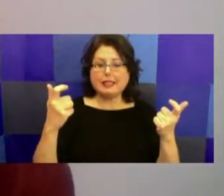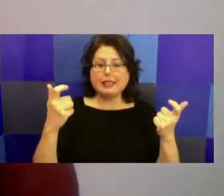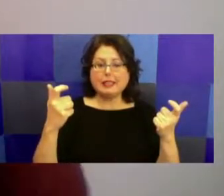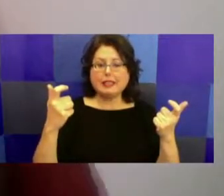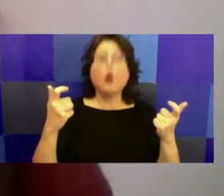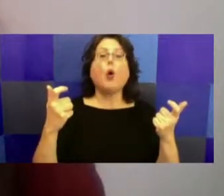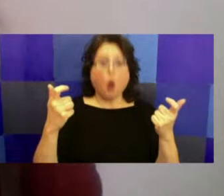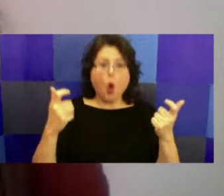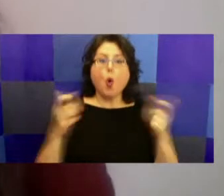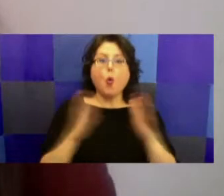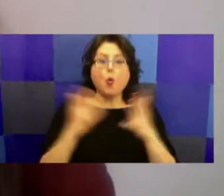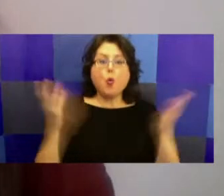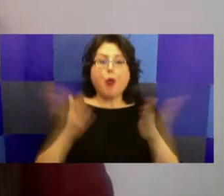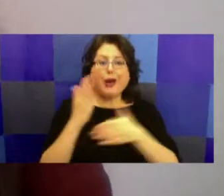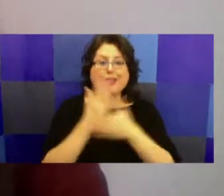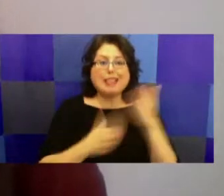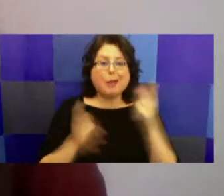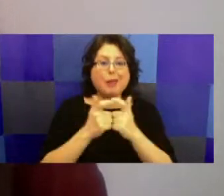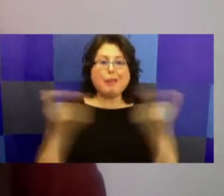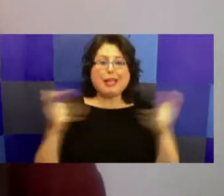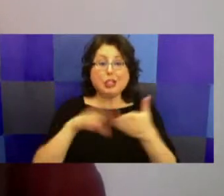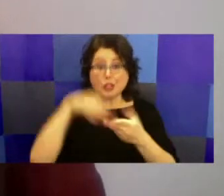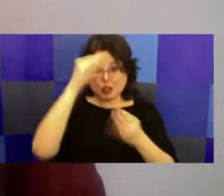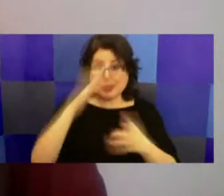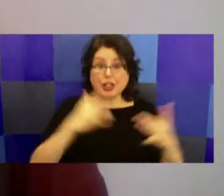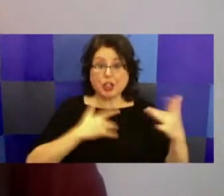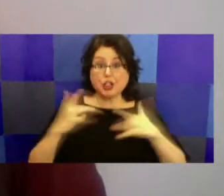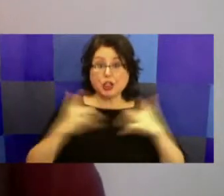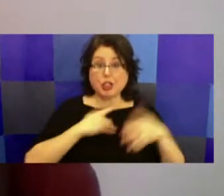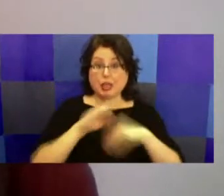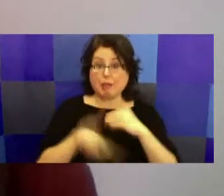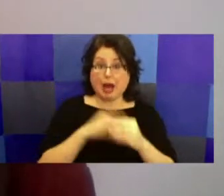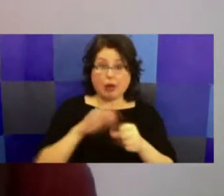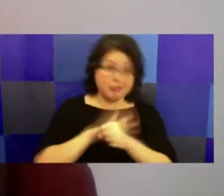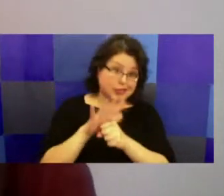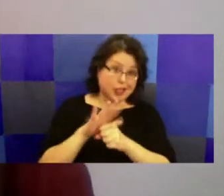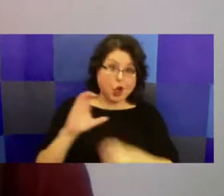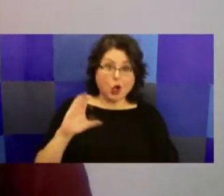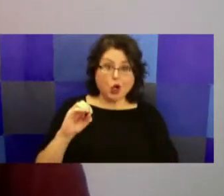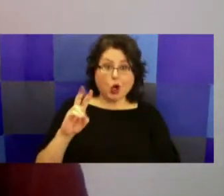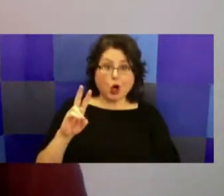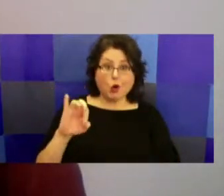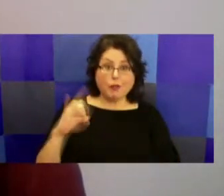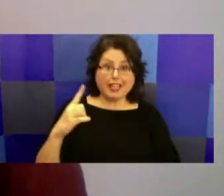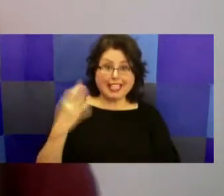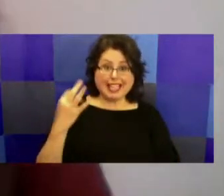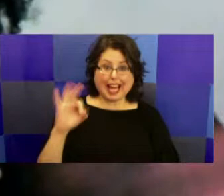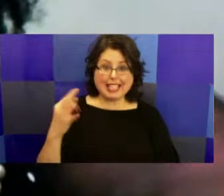what are some of the biggest student concerns regarding COVID-19 that mentors should be aware of?